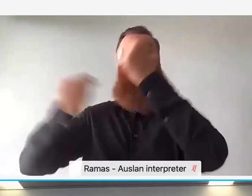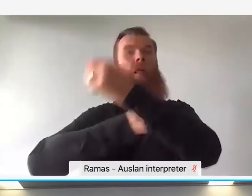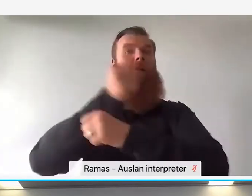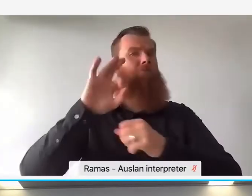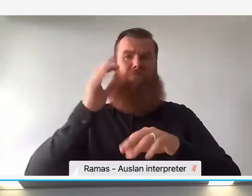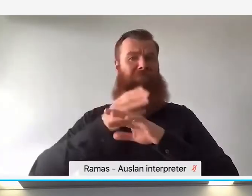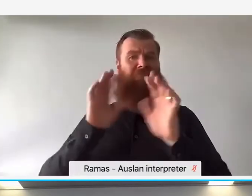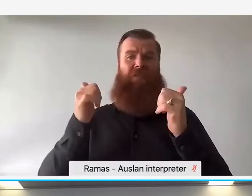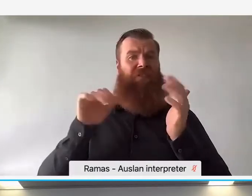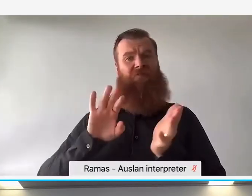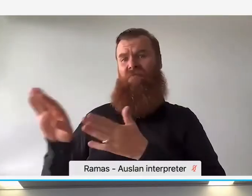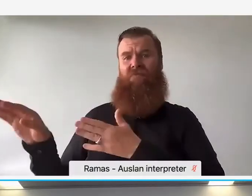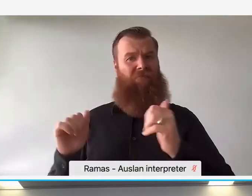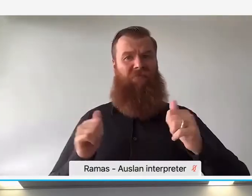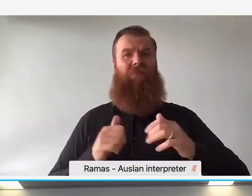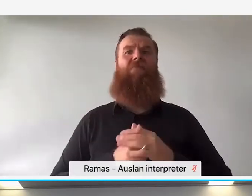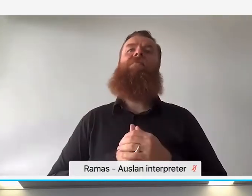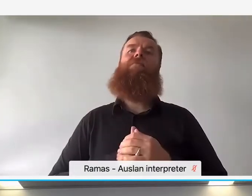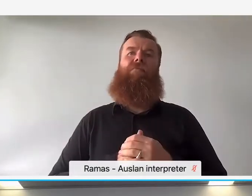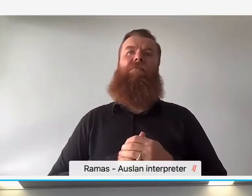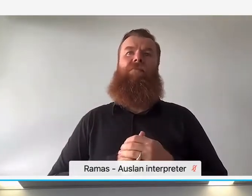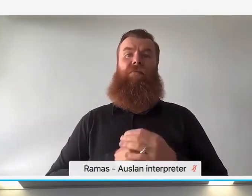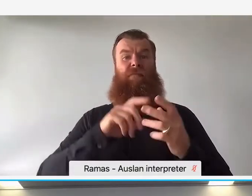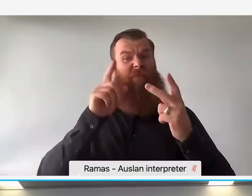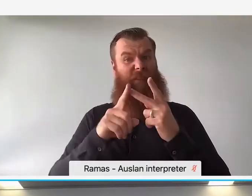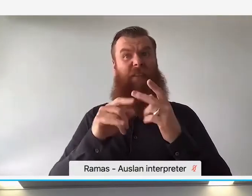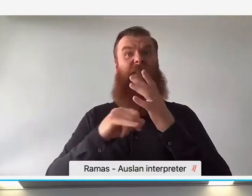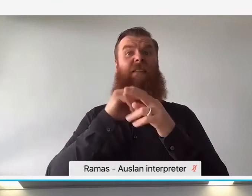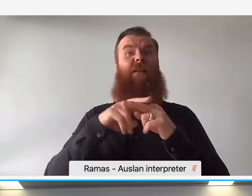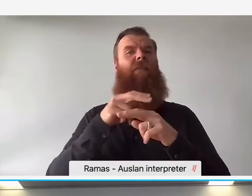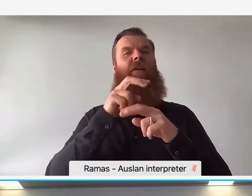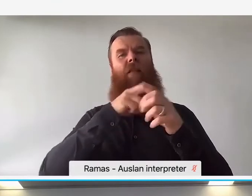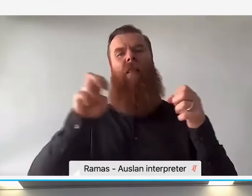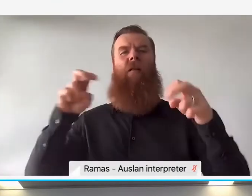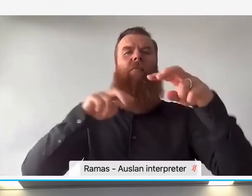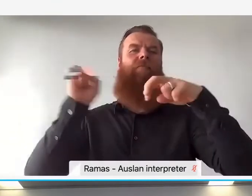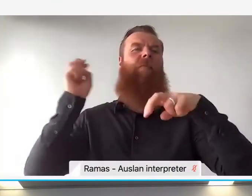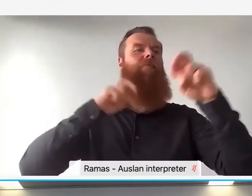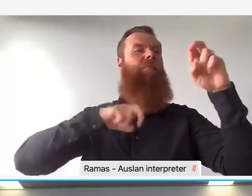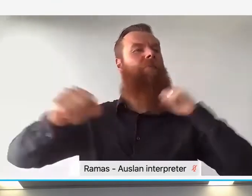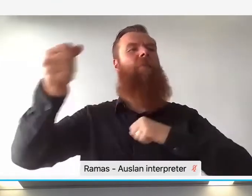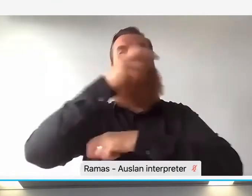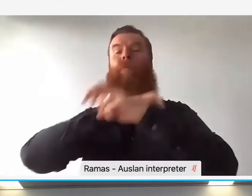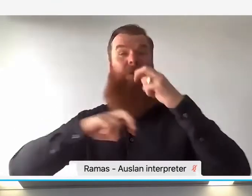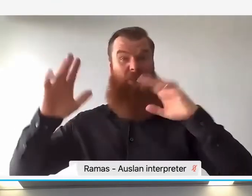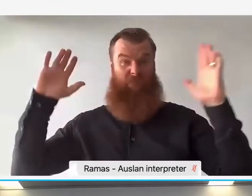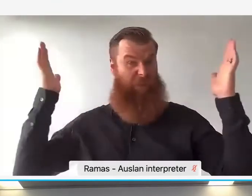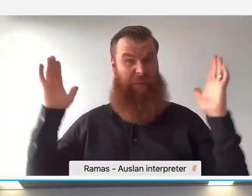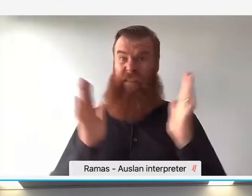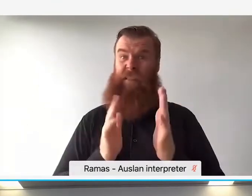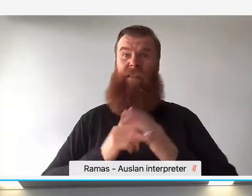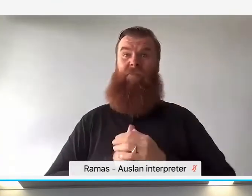Secondly, staff turnover has been contained. A reduction in staff turnover has had a positive impact on